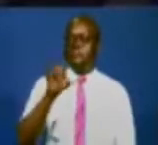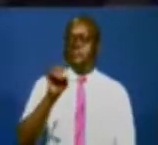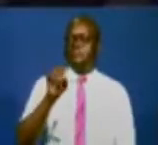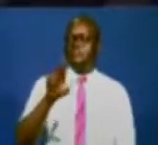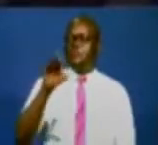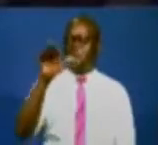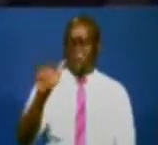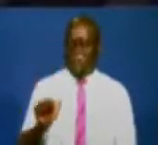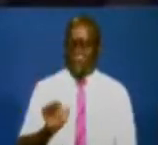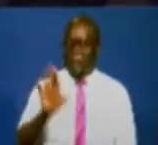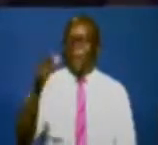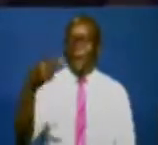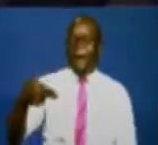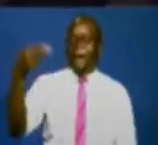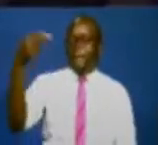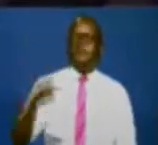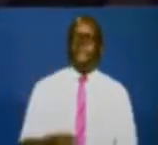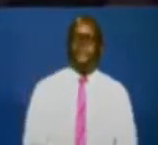Her Highness,